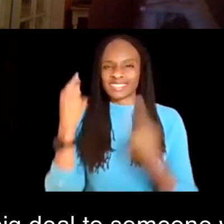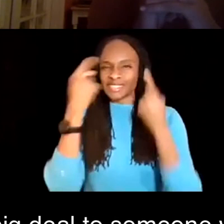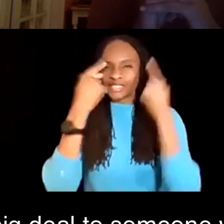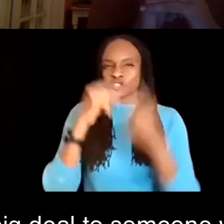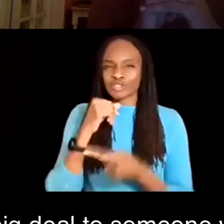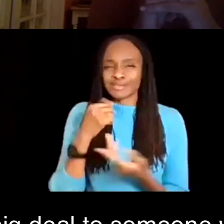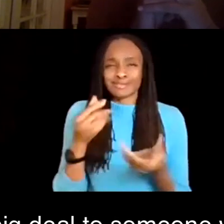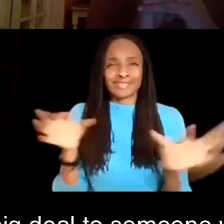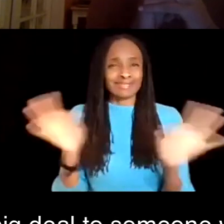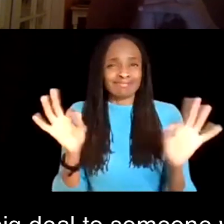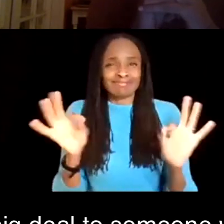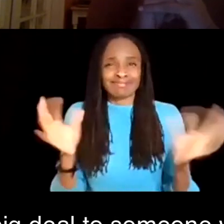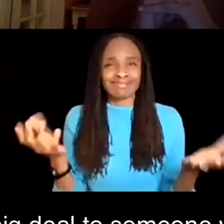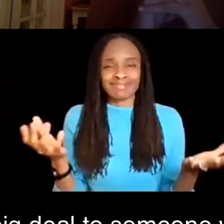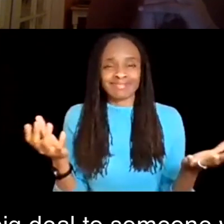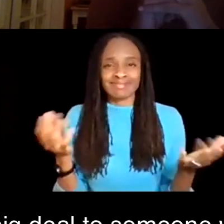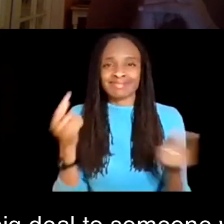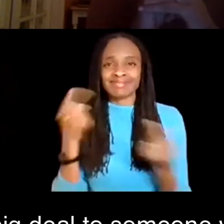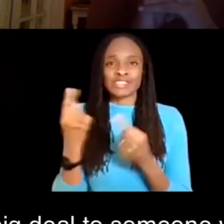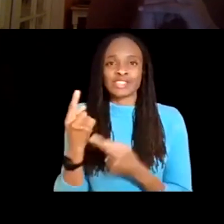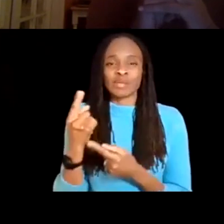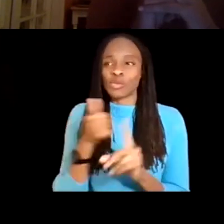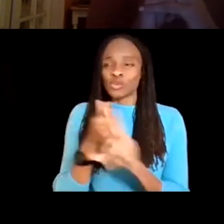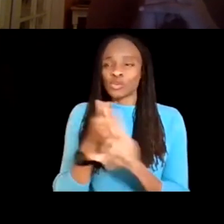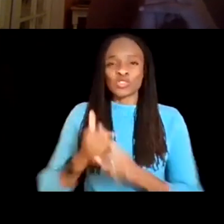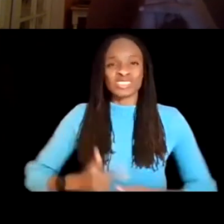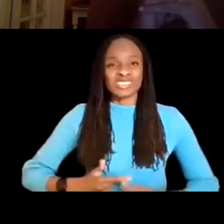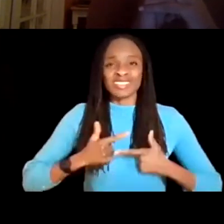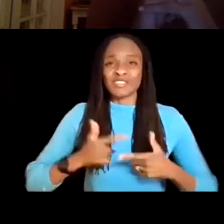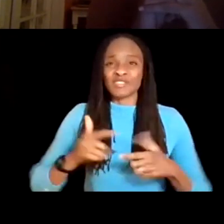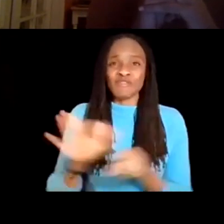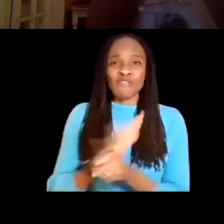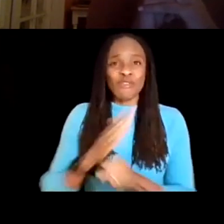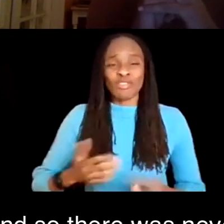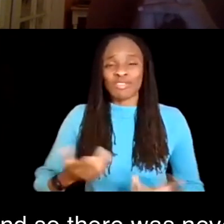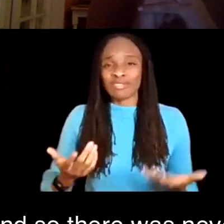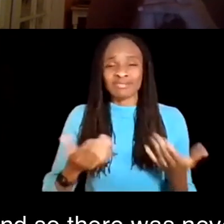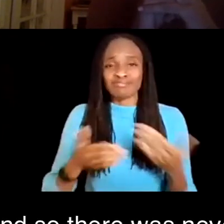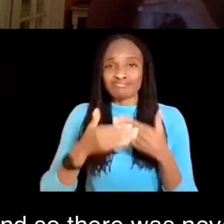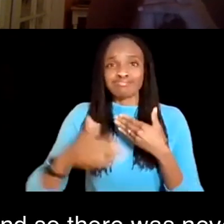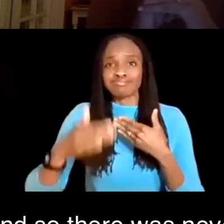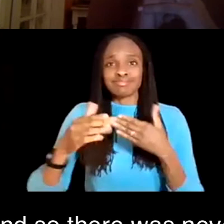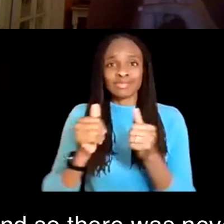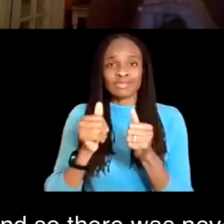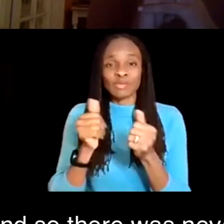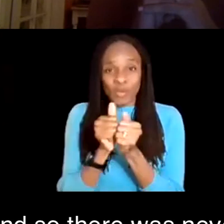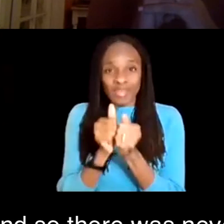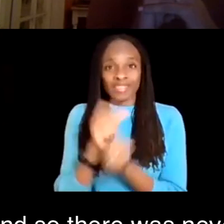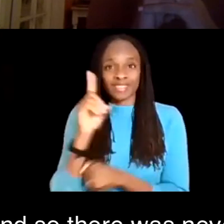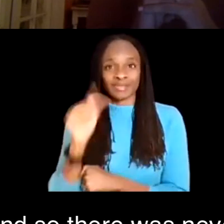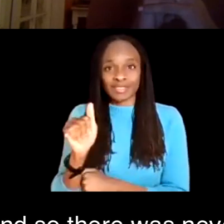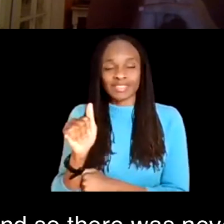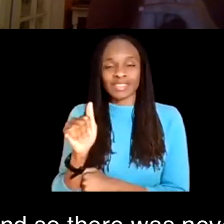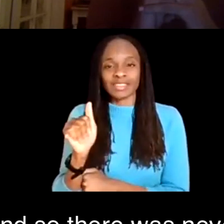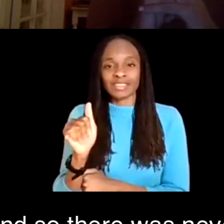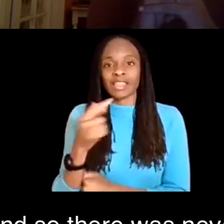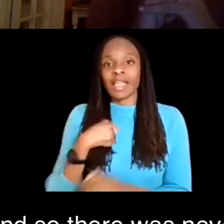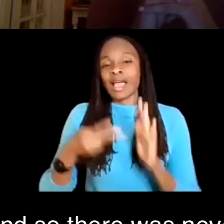big deal to someone who has lived their entire life with a disability. And so there was never, I mean,